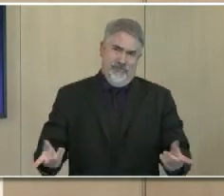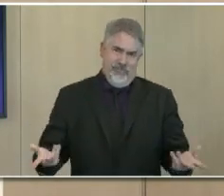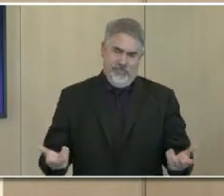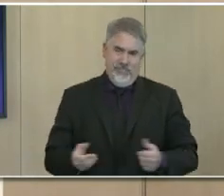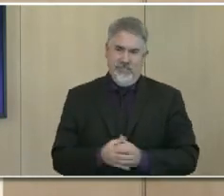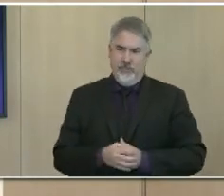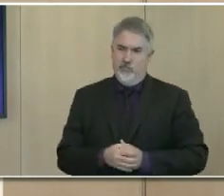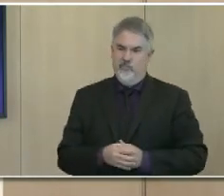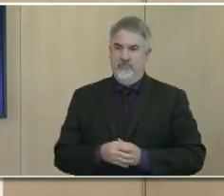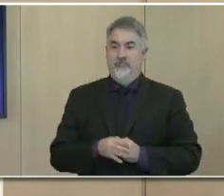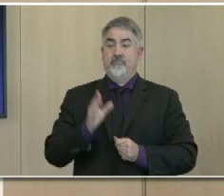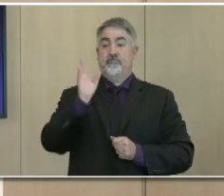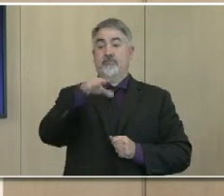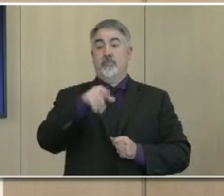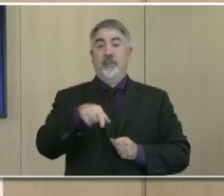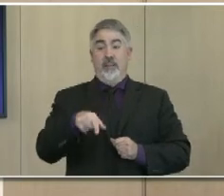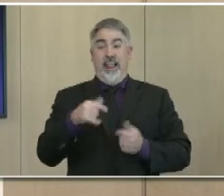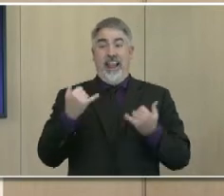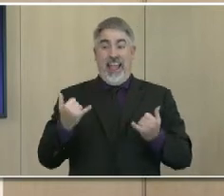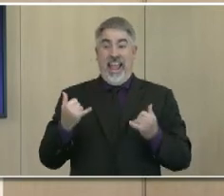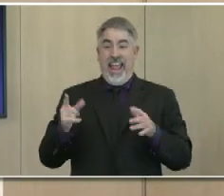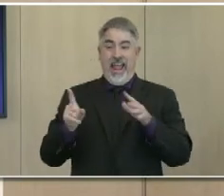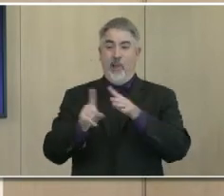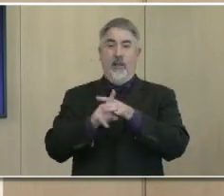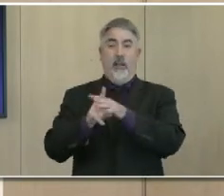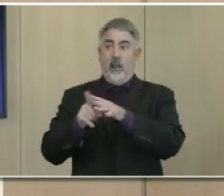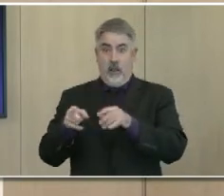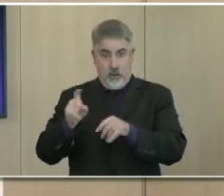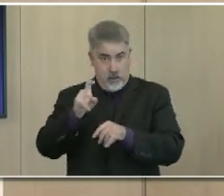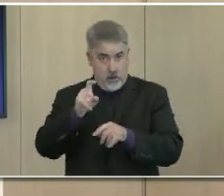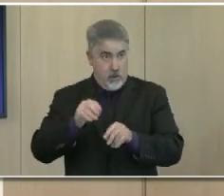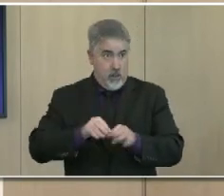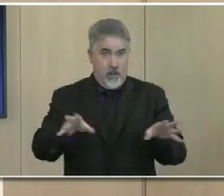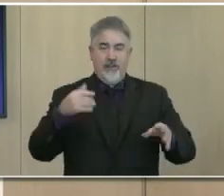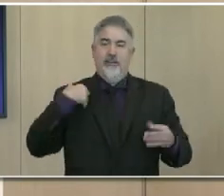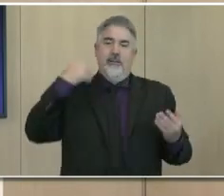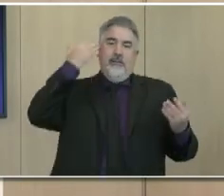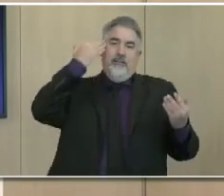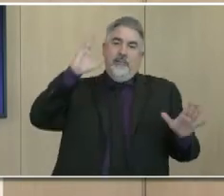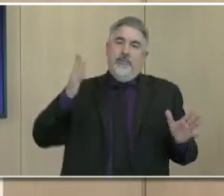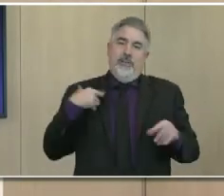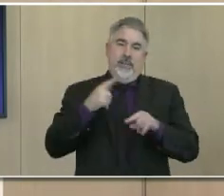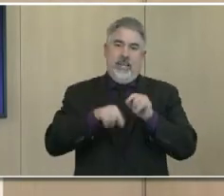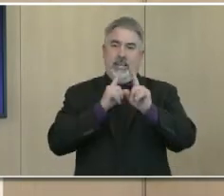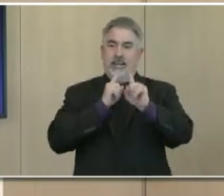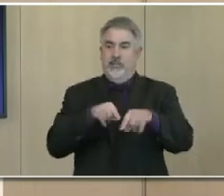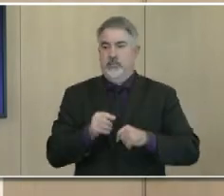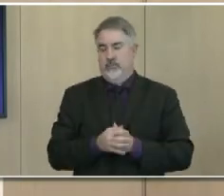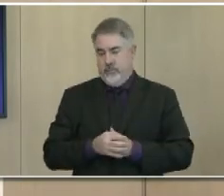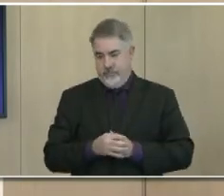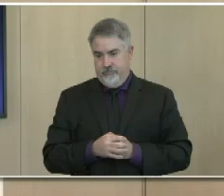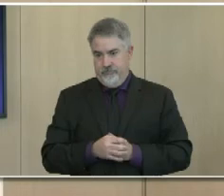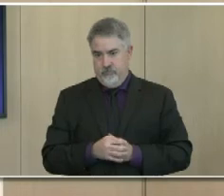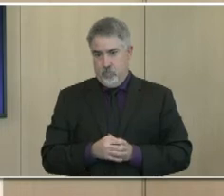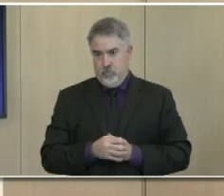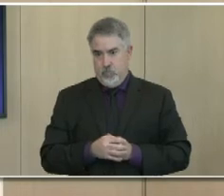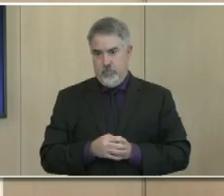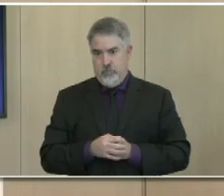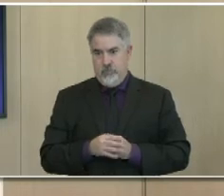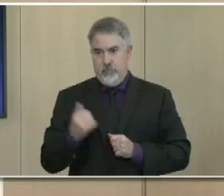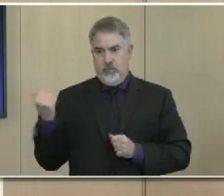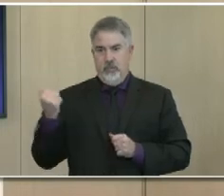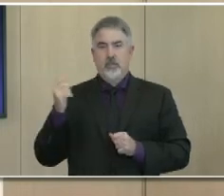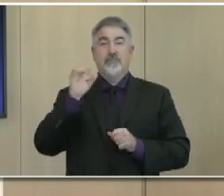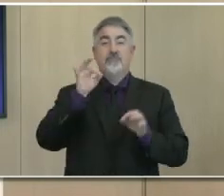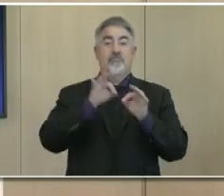here. As I think was cited in an earlier media briefing, you should wash your hands, and